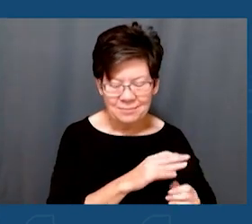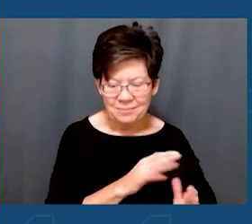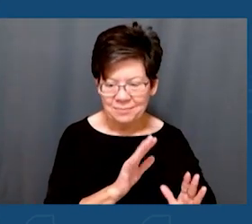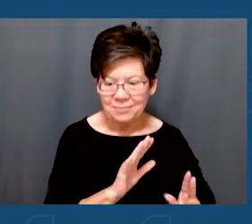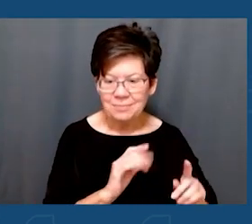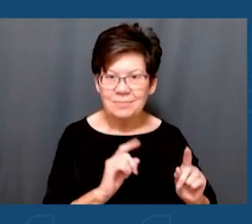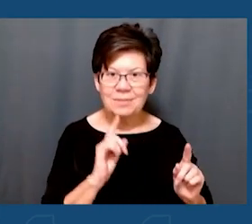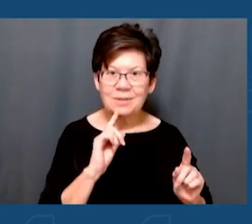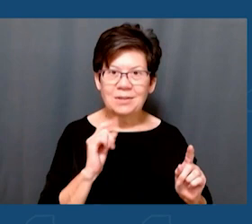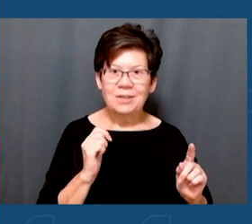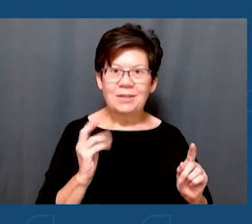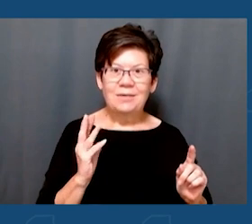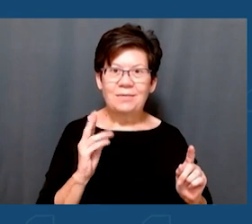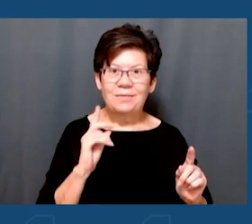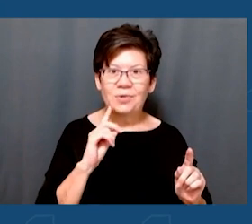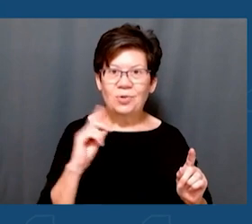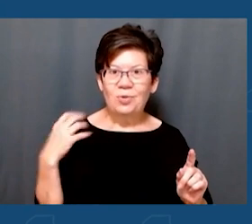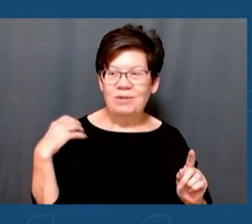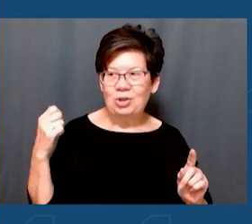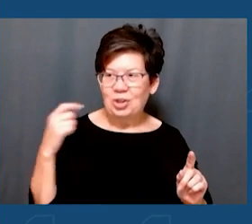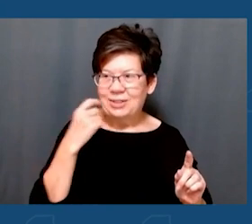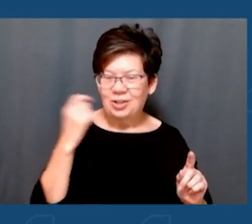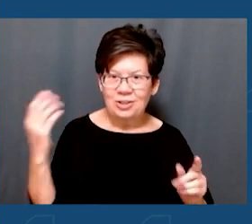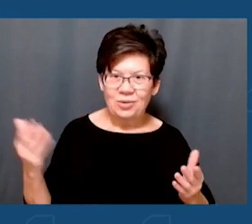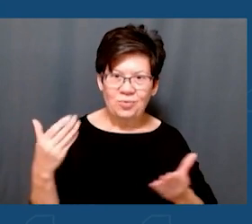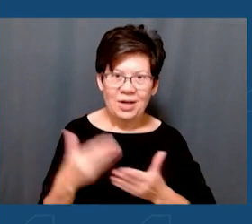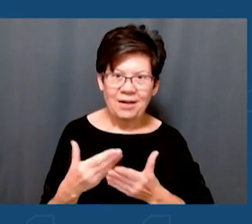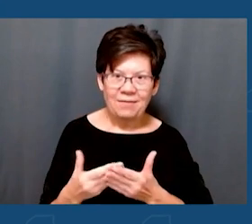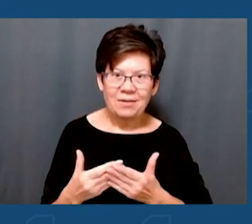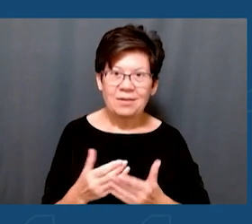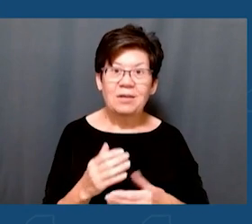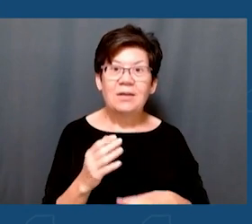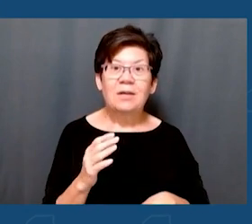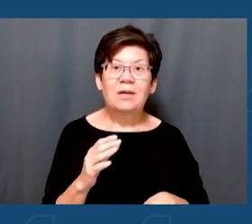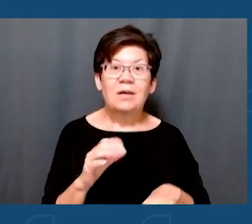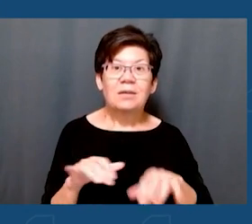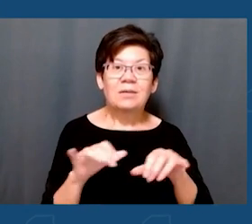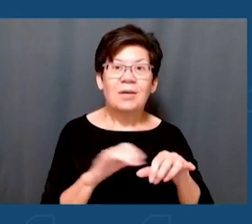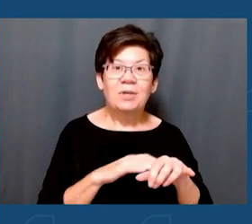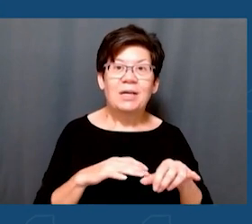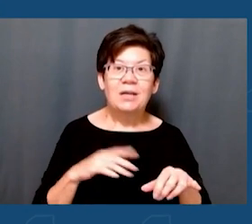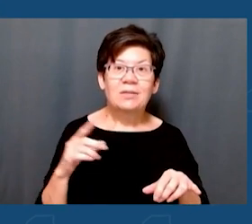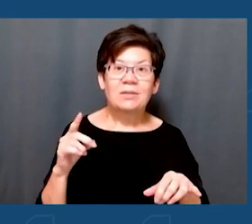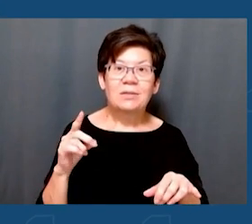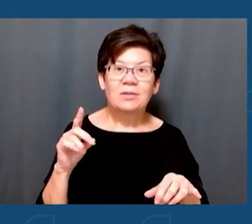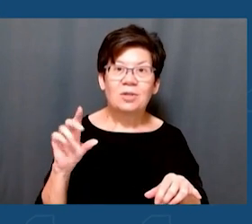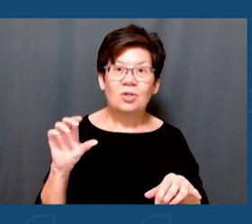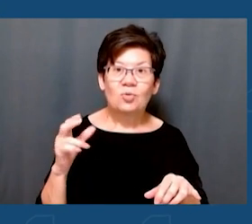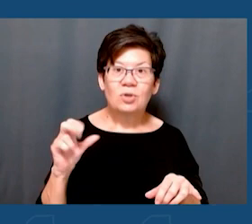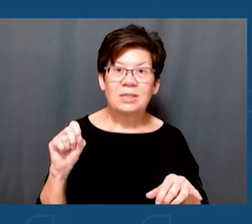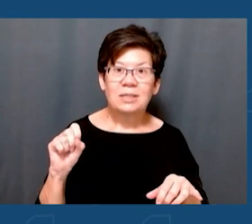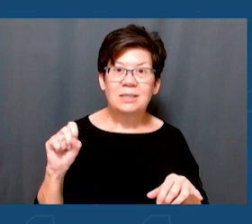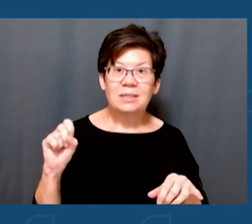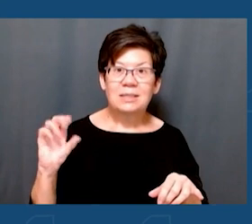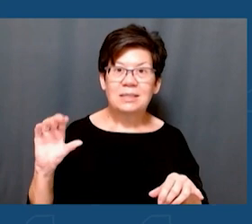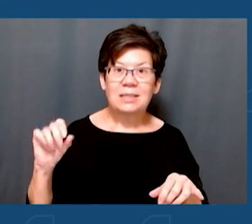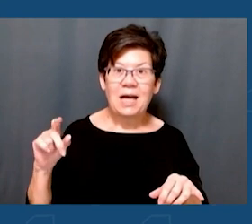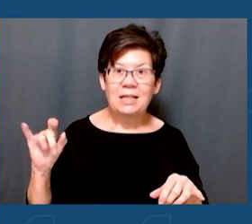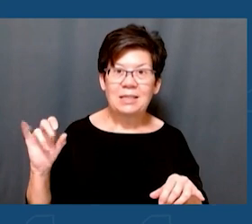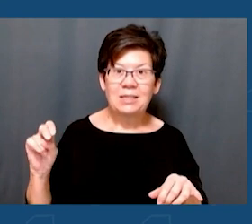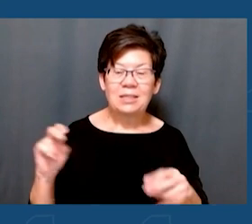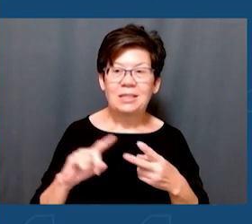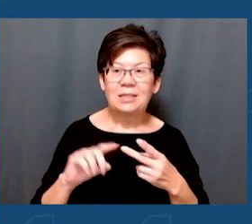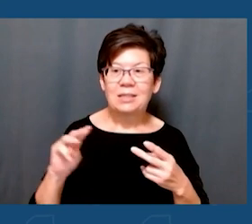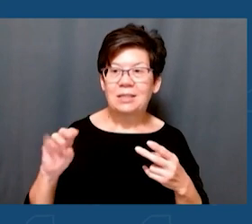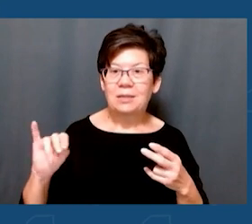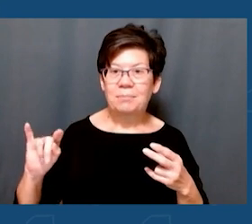just arrived. I just want to recognize colleagues on the Common Council, President Pro Tem Chris Scanlon. I want to recognize Mitch